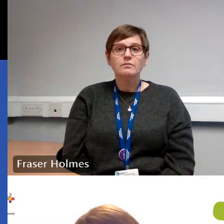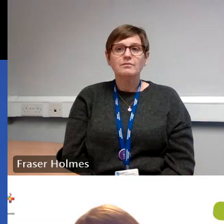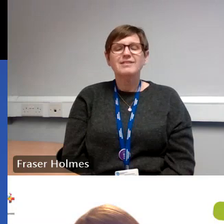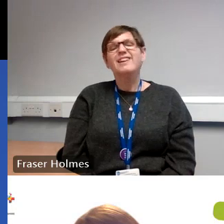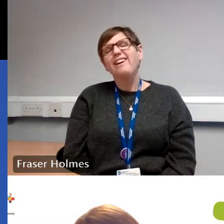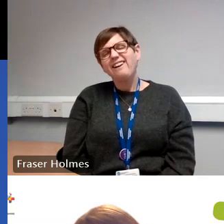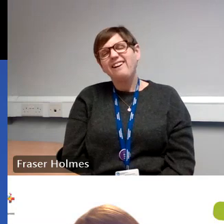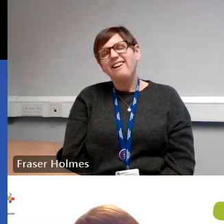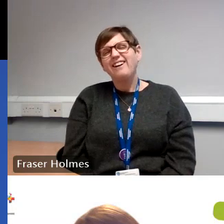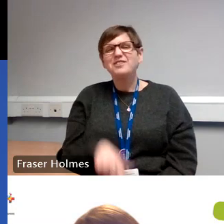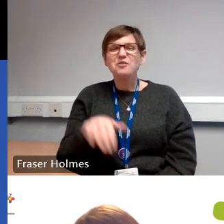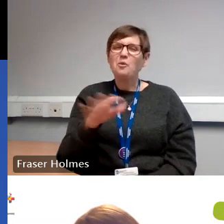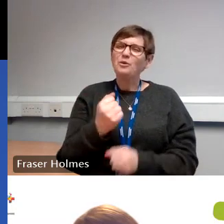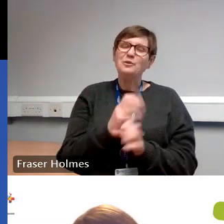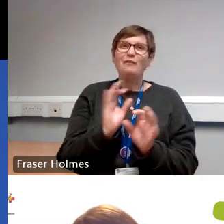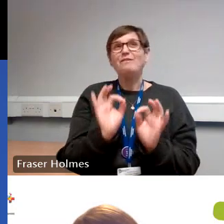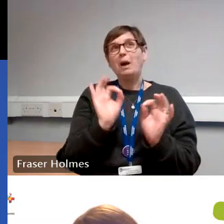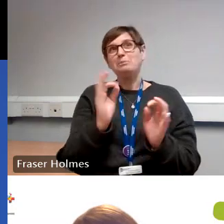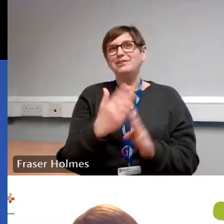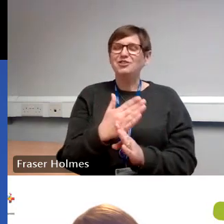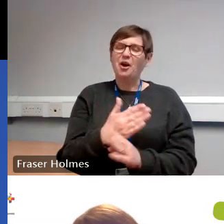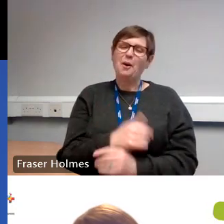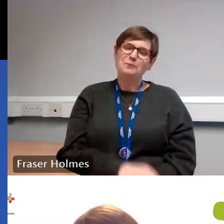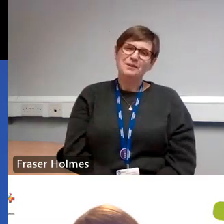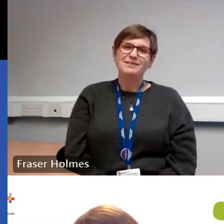Oh, you all do a fabulous job.